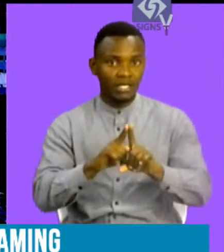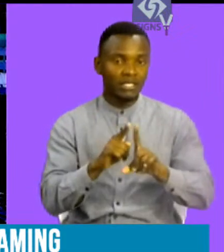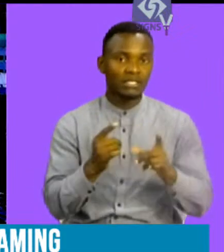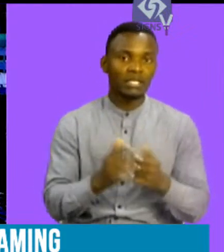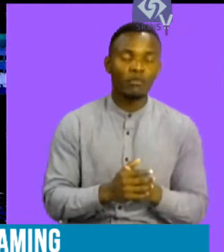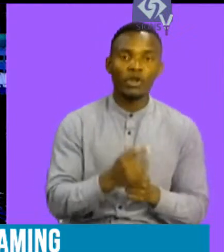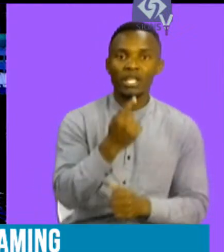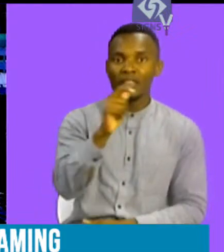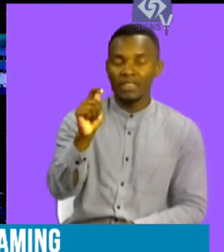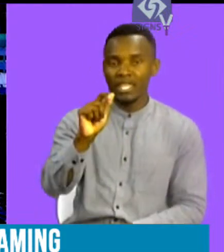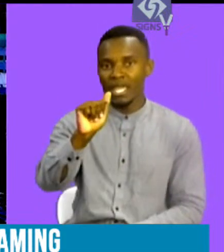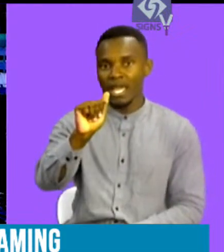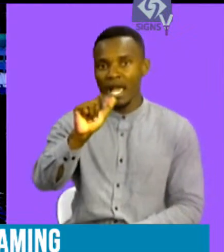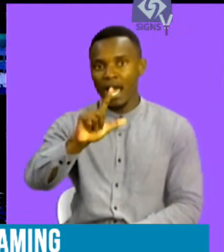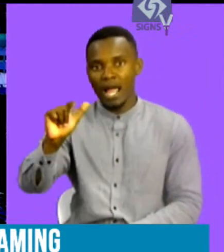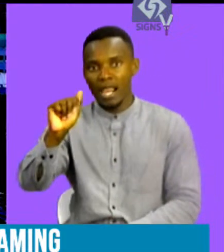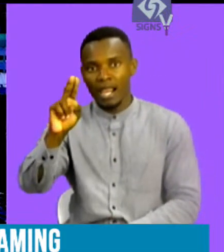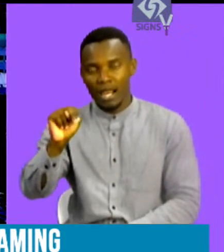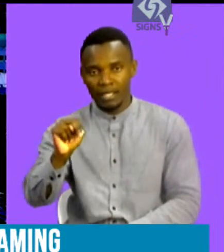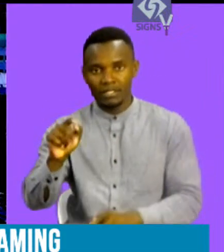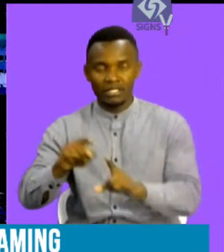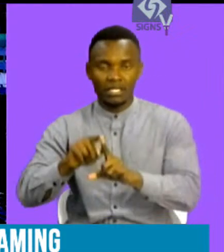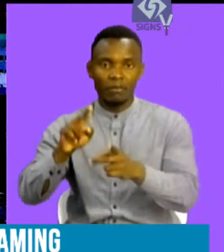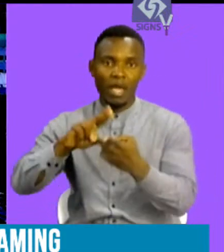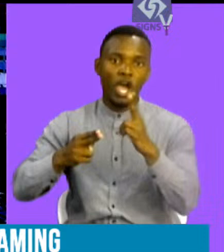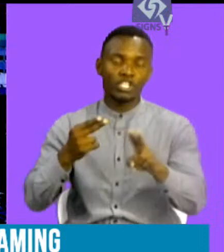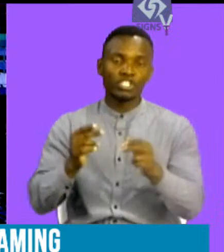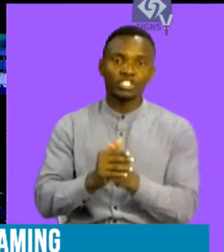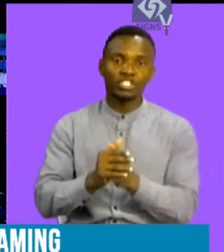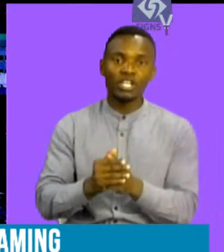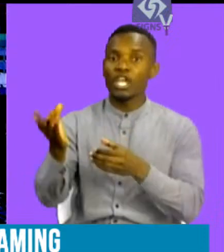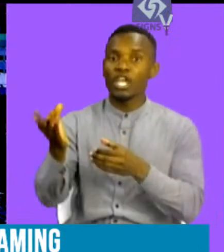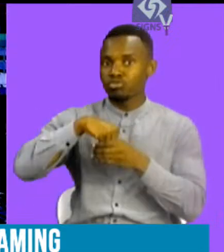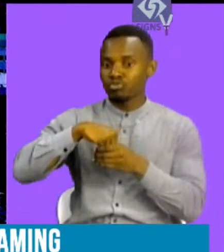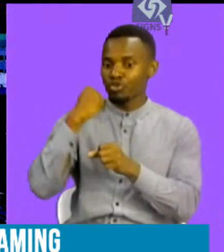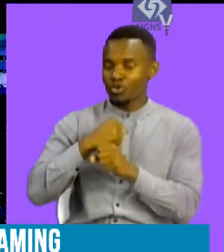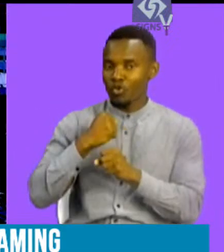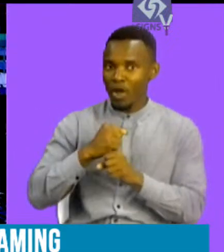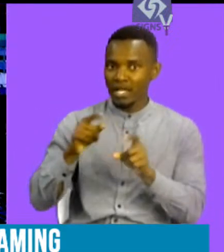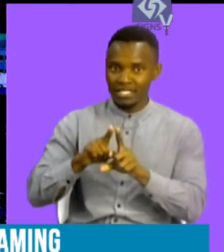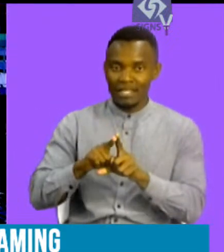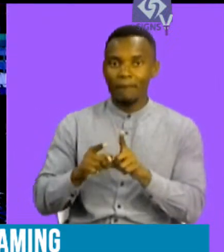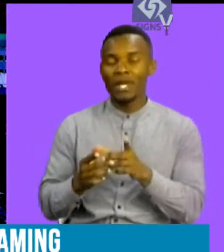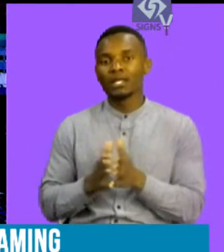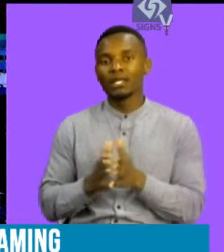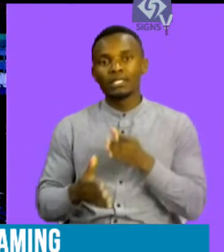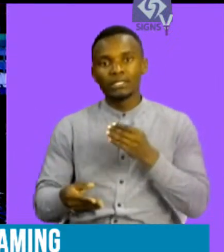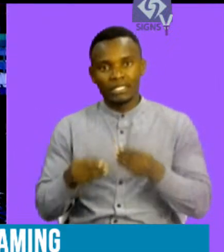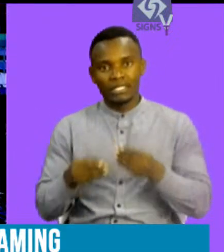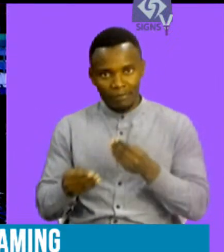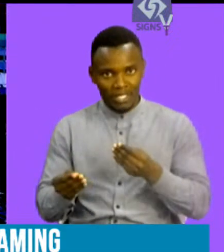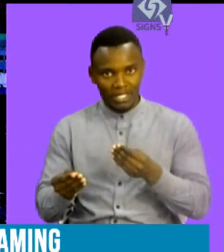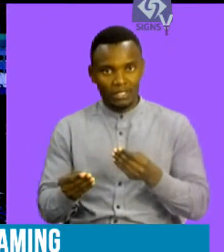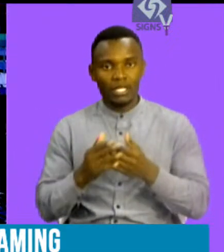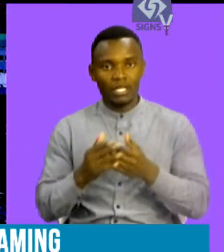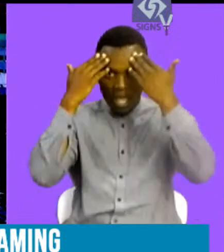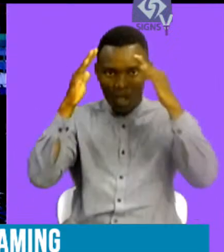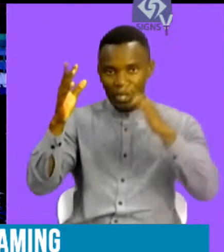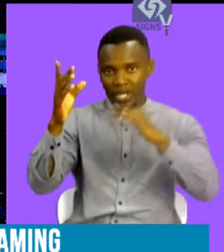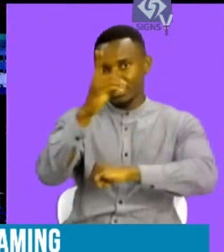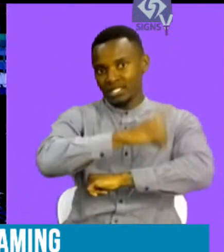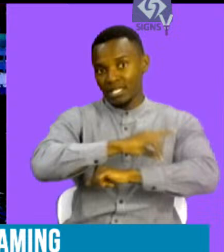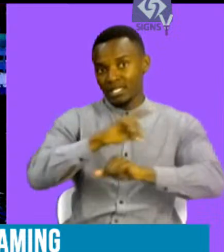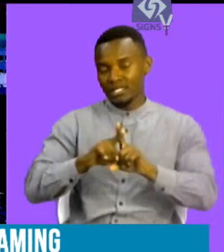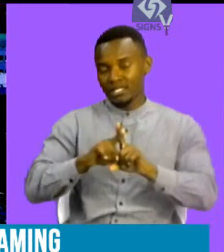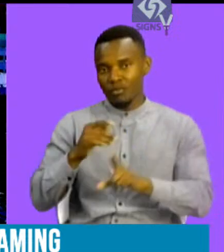hashtag inclusion works, hashtag International Disability Awareness Day. But also you can find us on SMS or WhatsApp. The numbers are scrolling